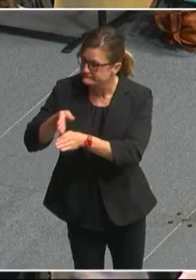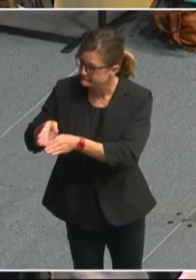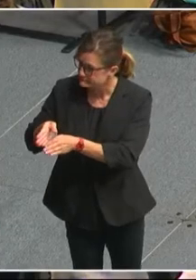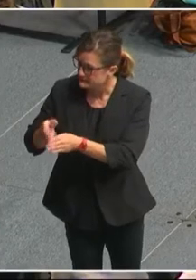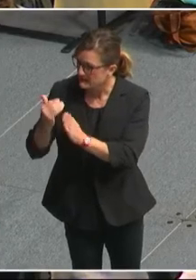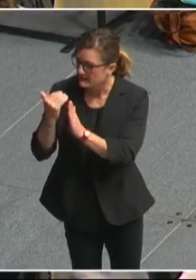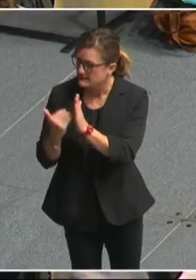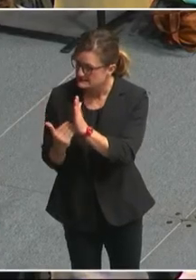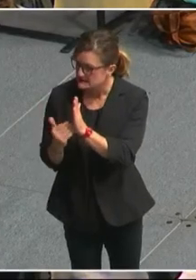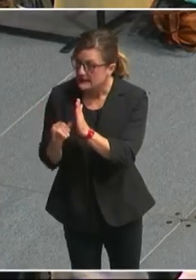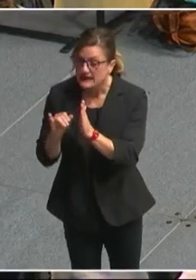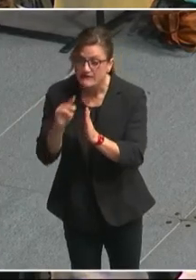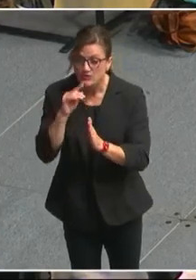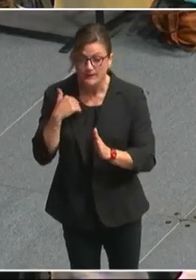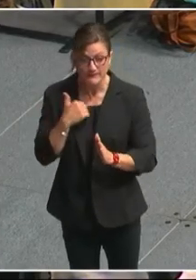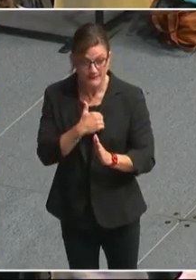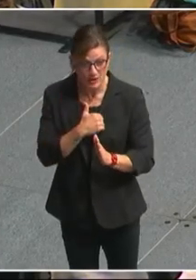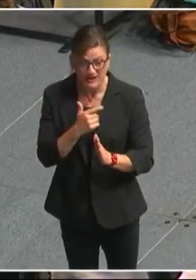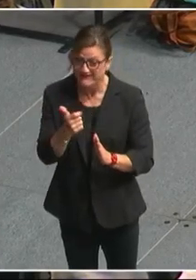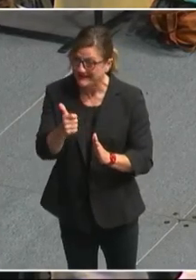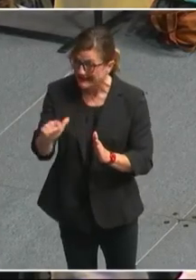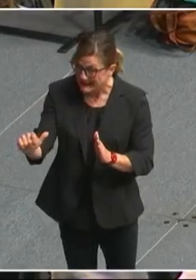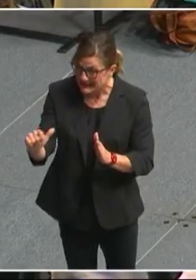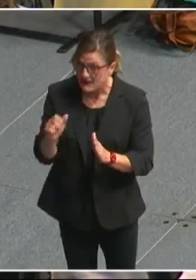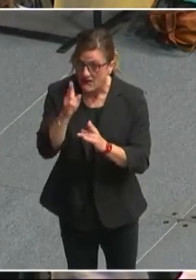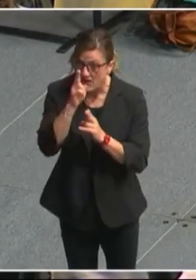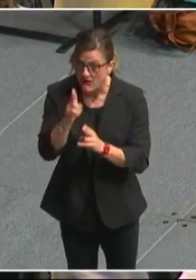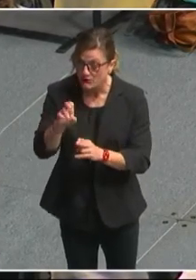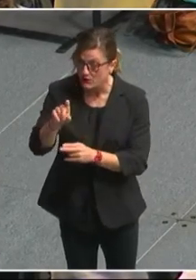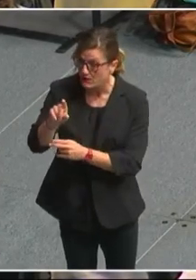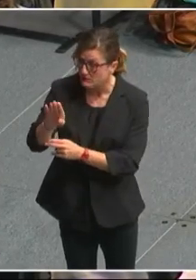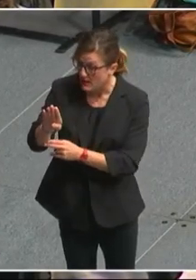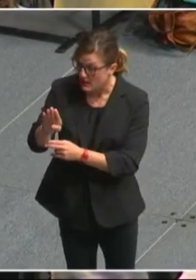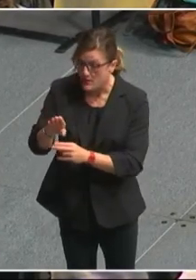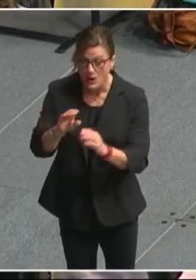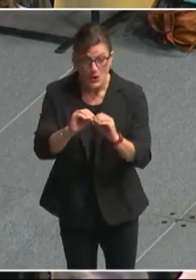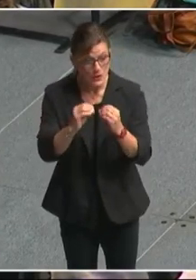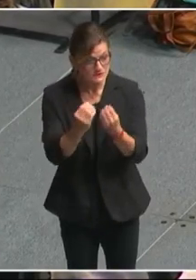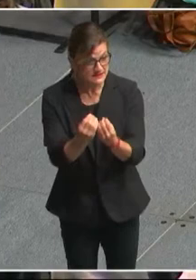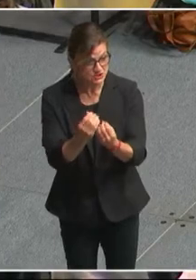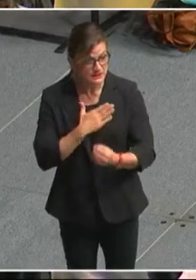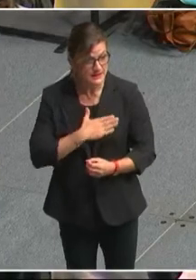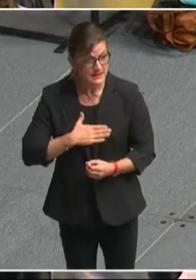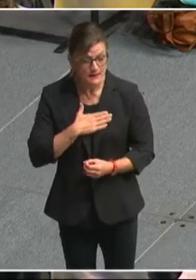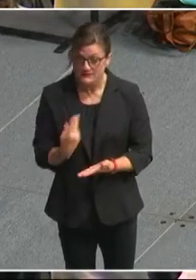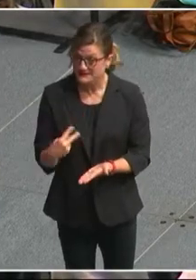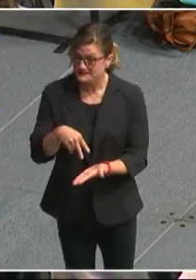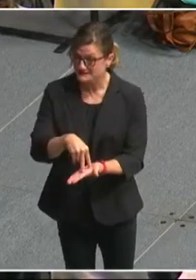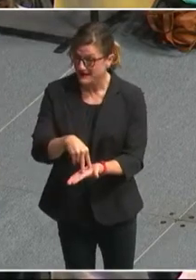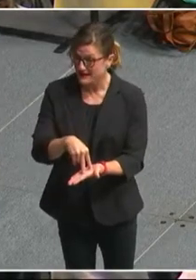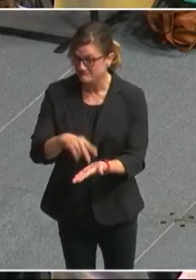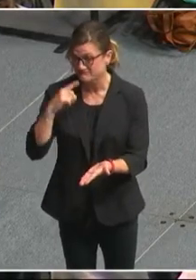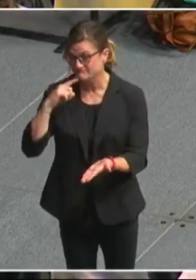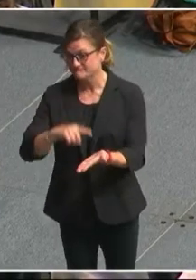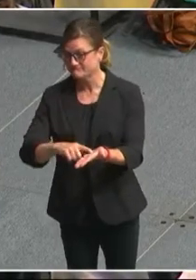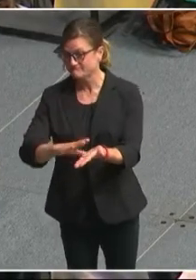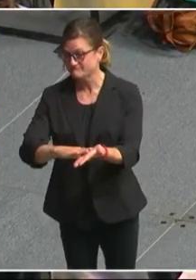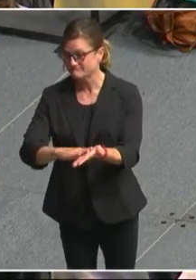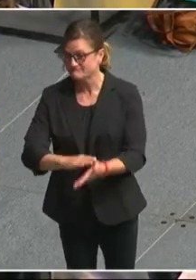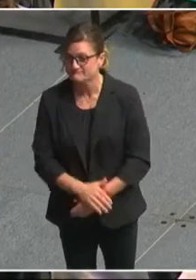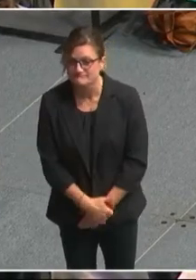If you are a member of any honor club or organization, will you please stand and be